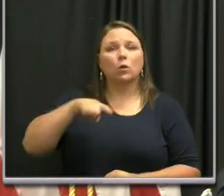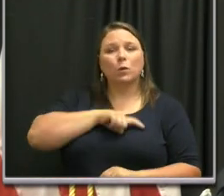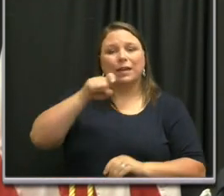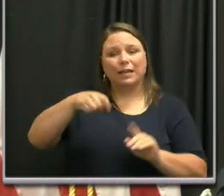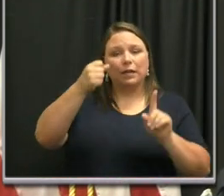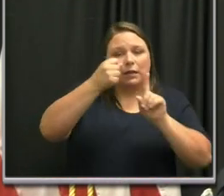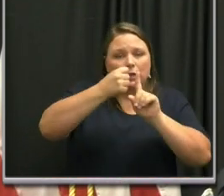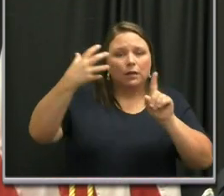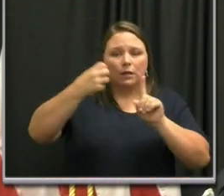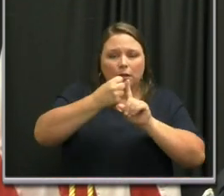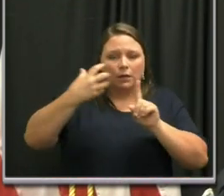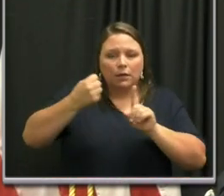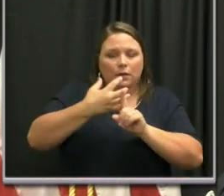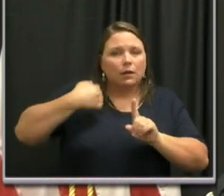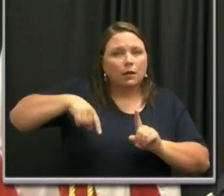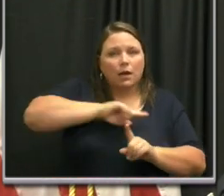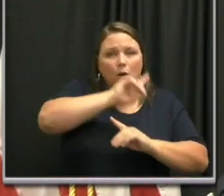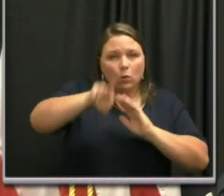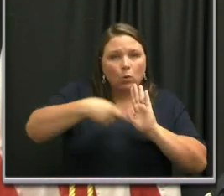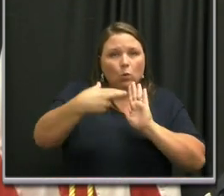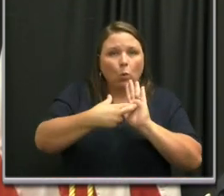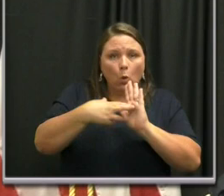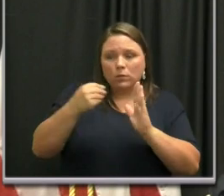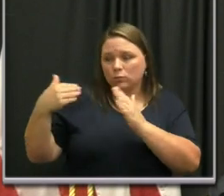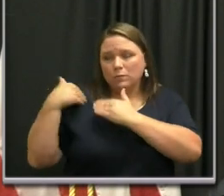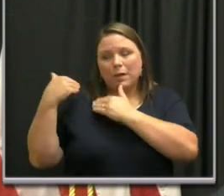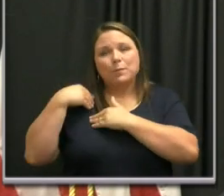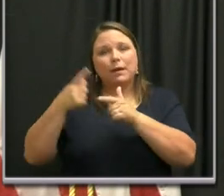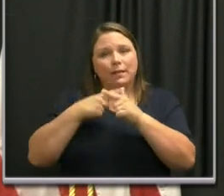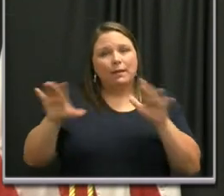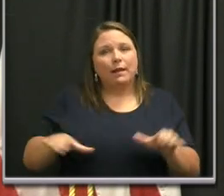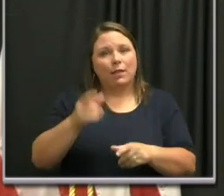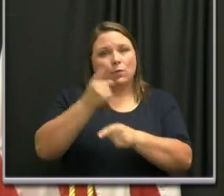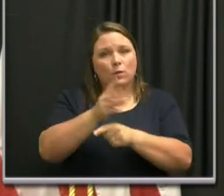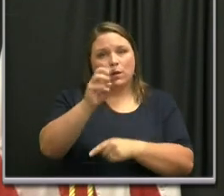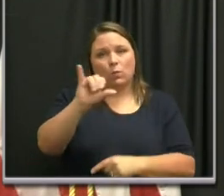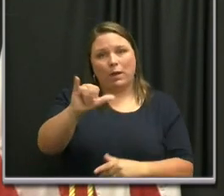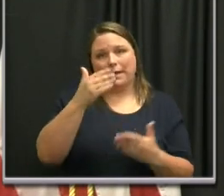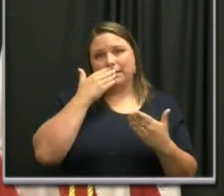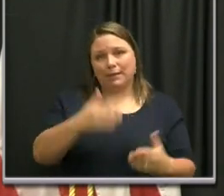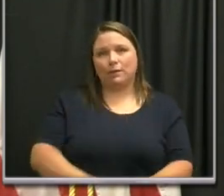what each of our roles are and act accordingly. Thank you.